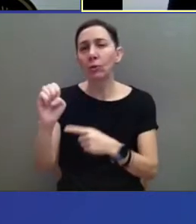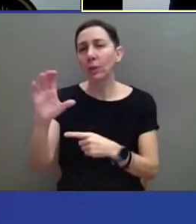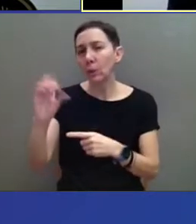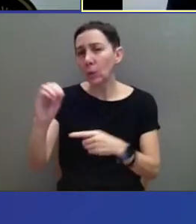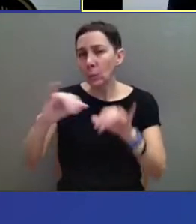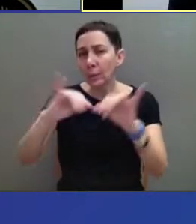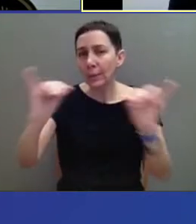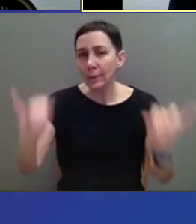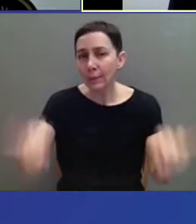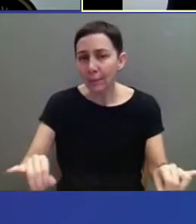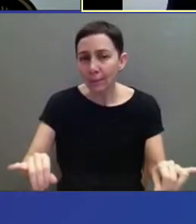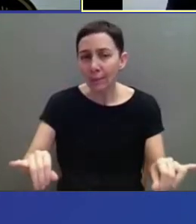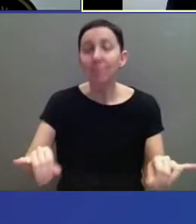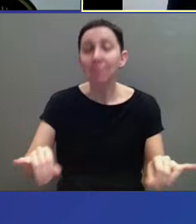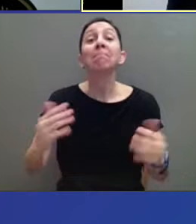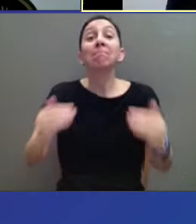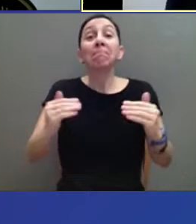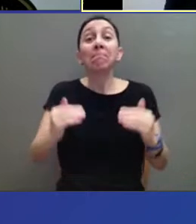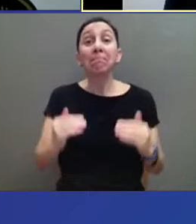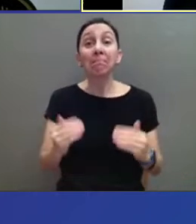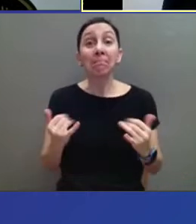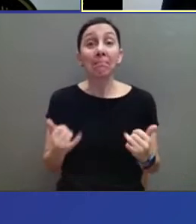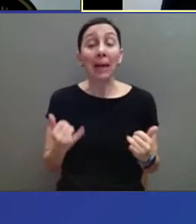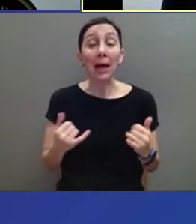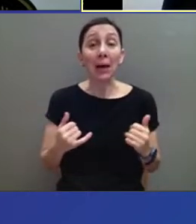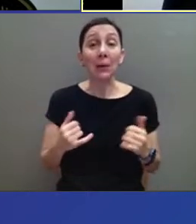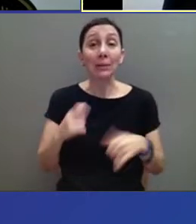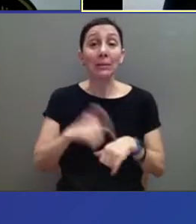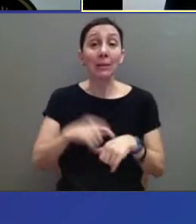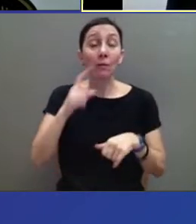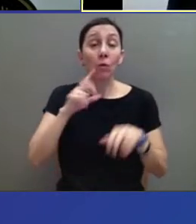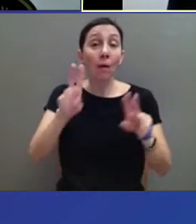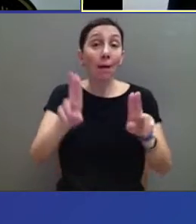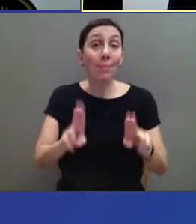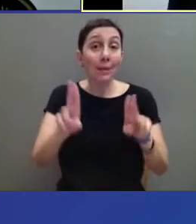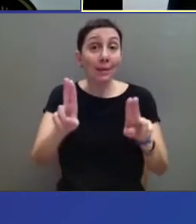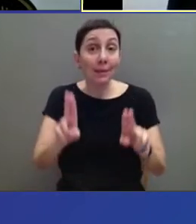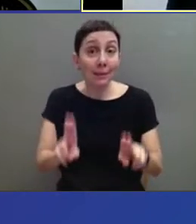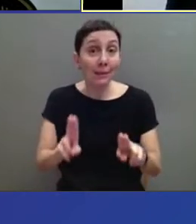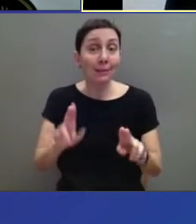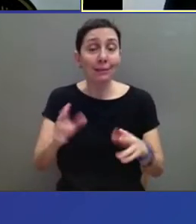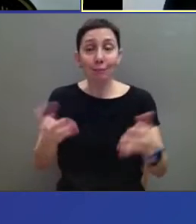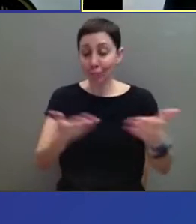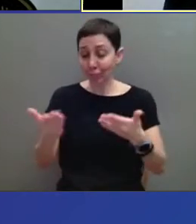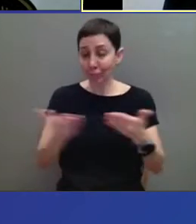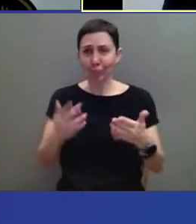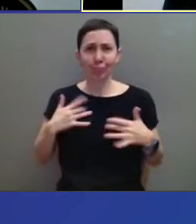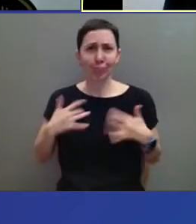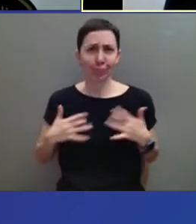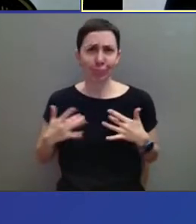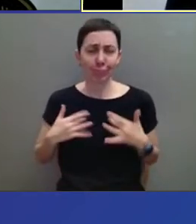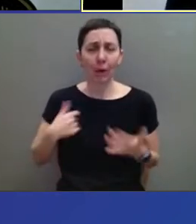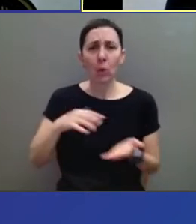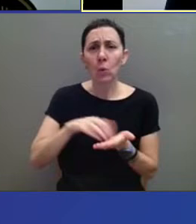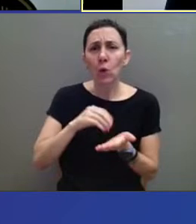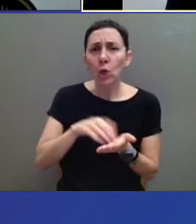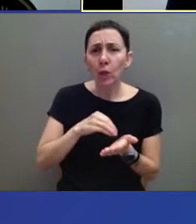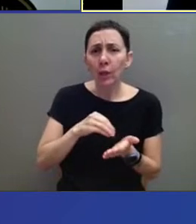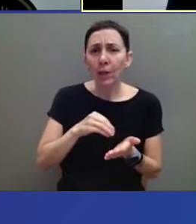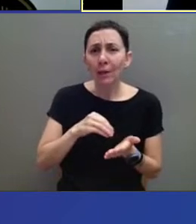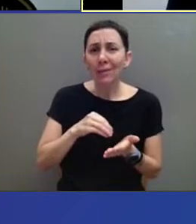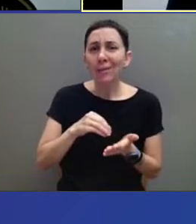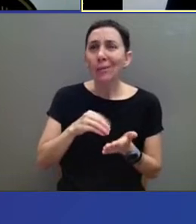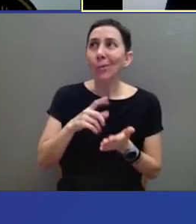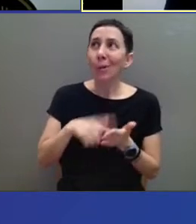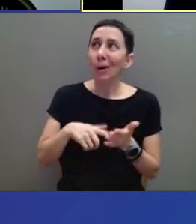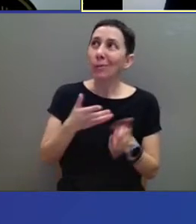the application phase open, which is very exciting. But I think we're learning a lot. We're learning about what we could have done